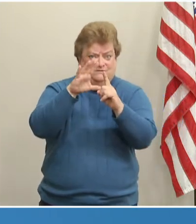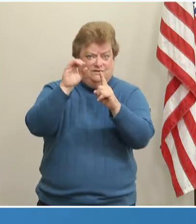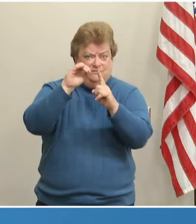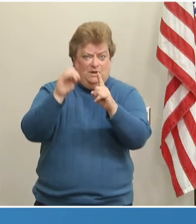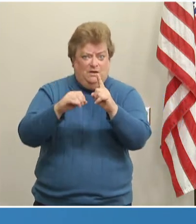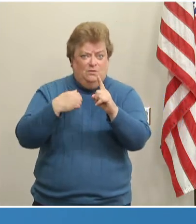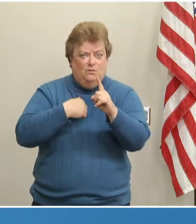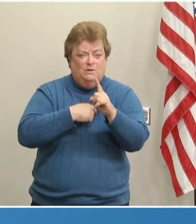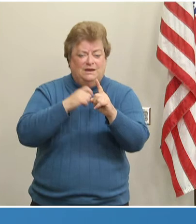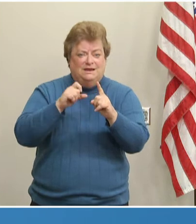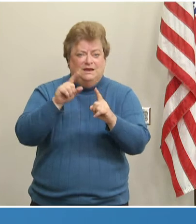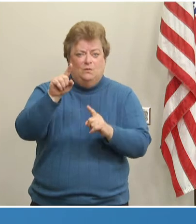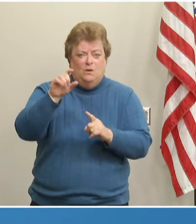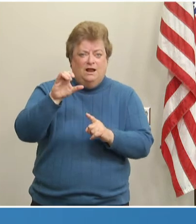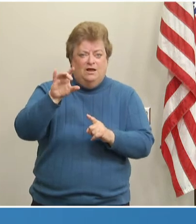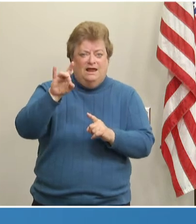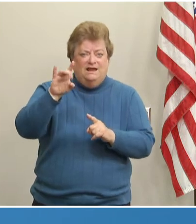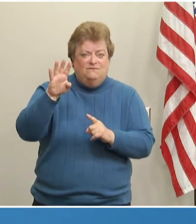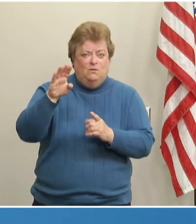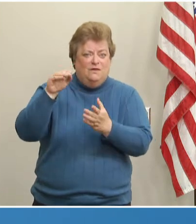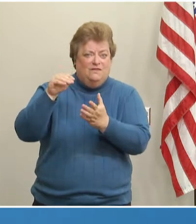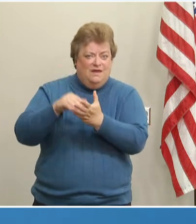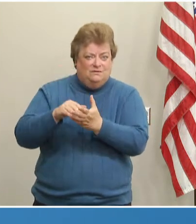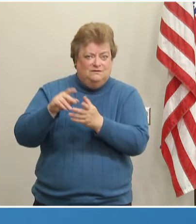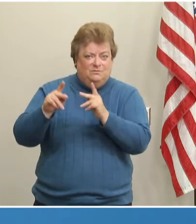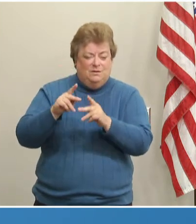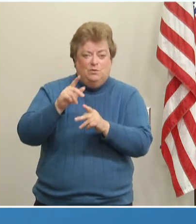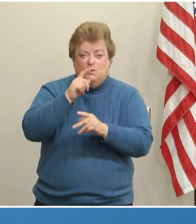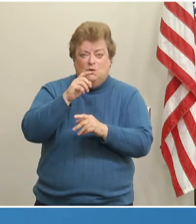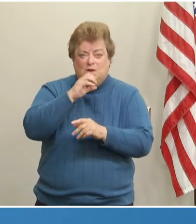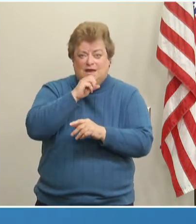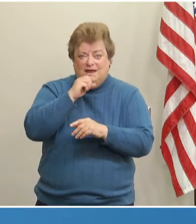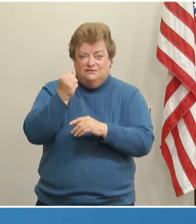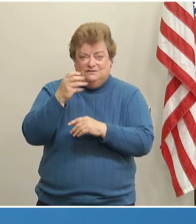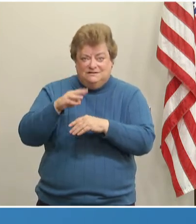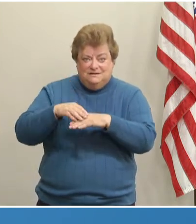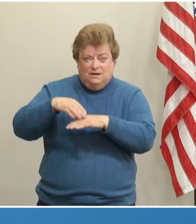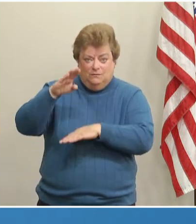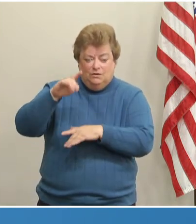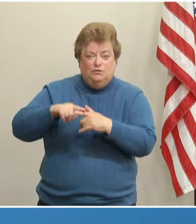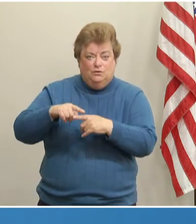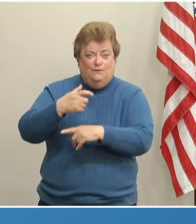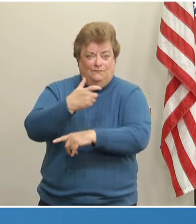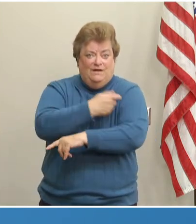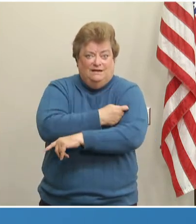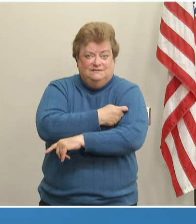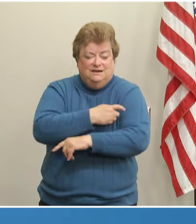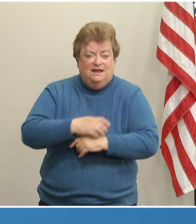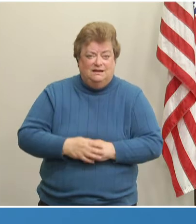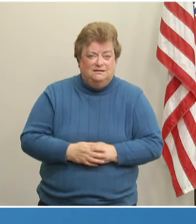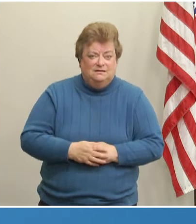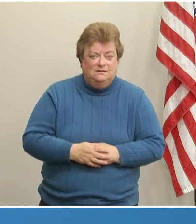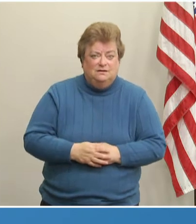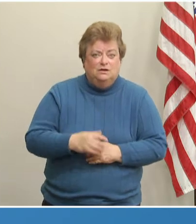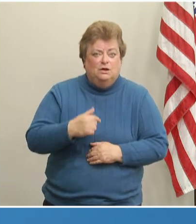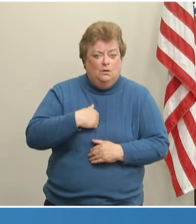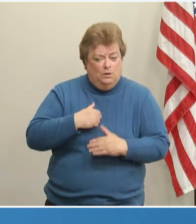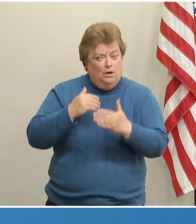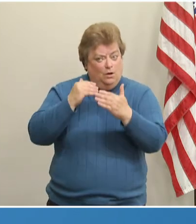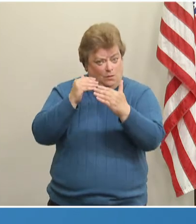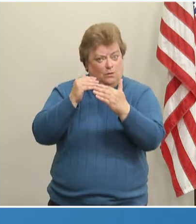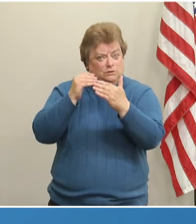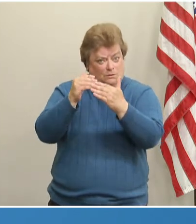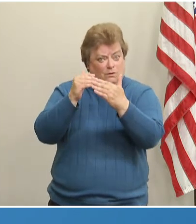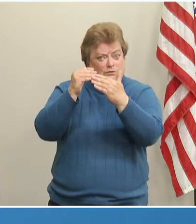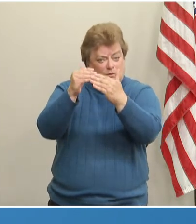about 184,000 residents aged 16 and older to be vaccinated. We are getting closer to our goal each